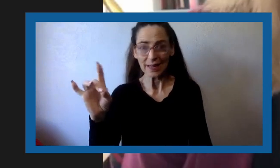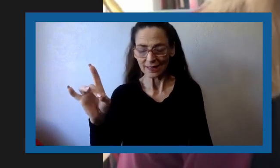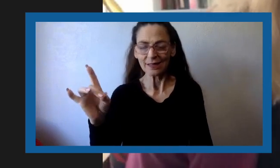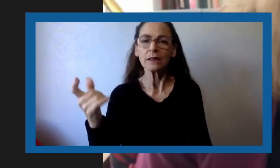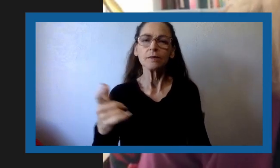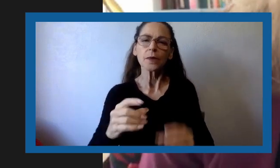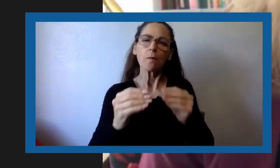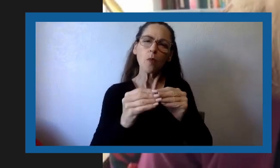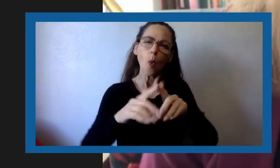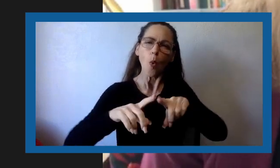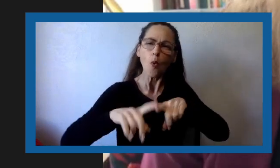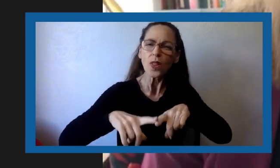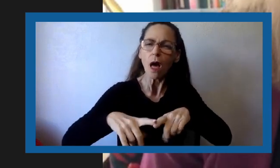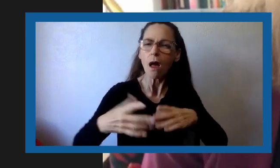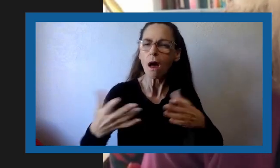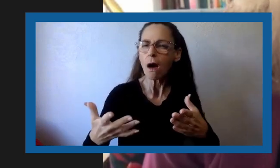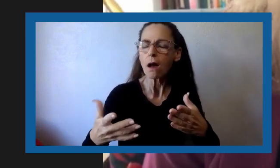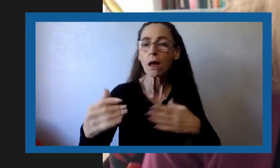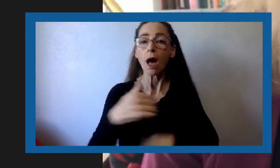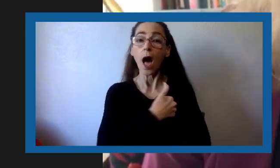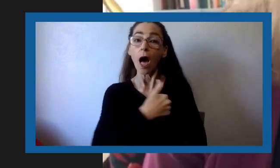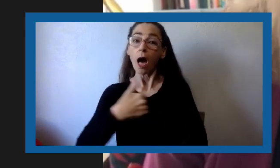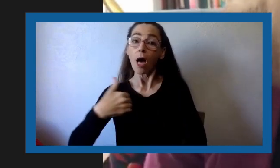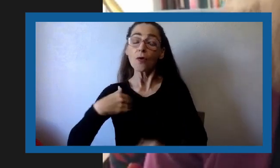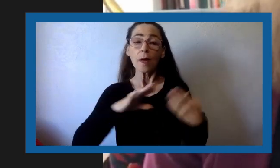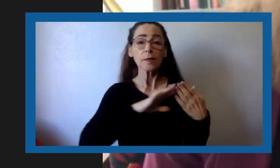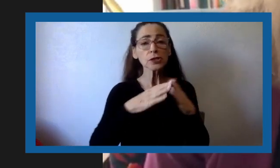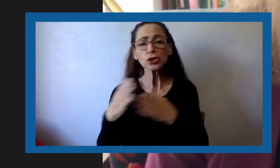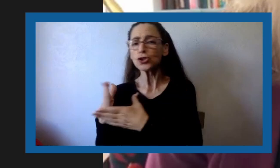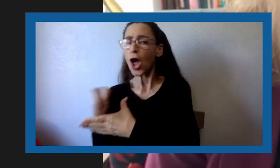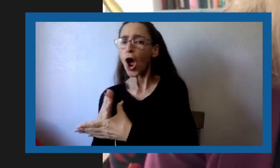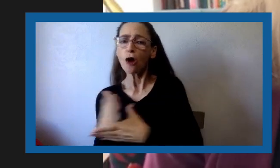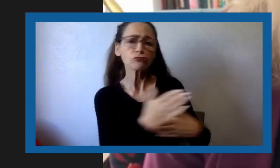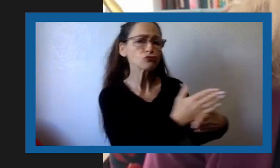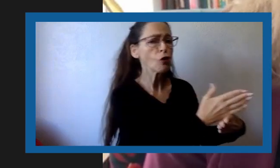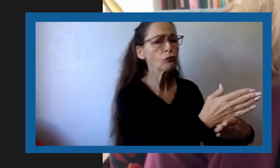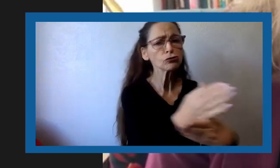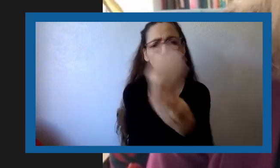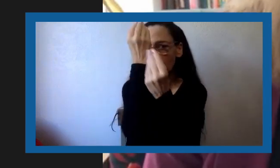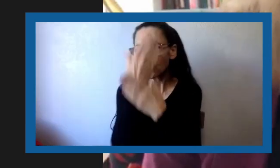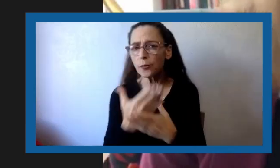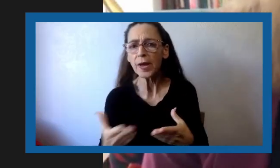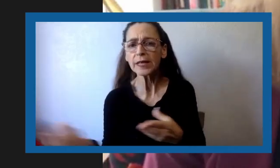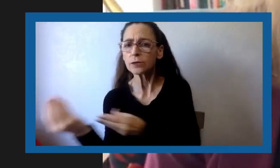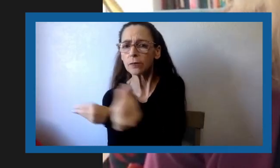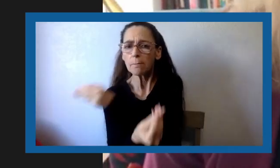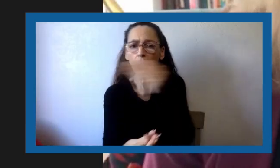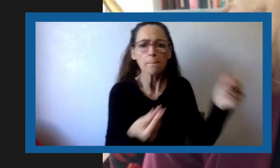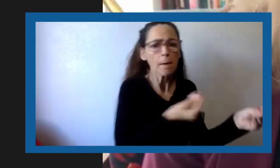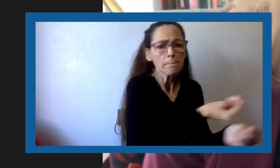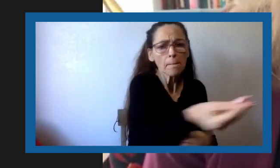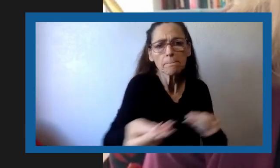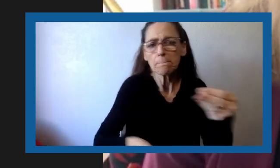rely more on other members of the community sharing information, passing that information